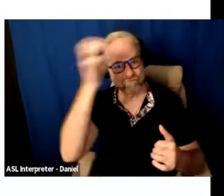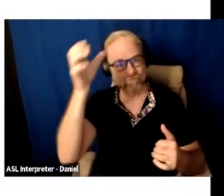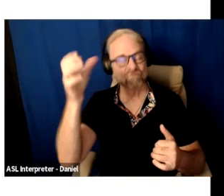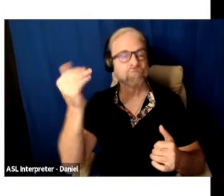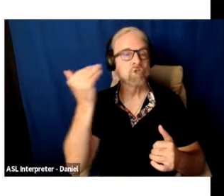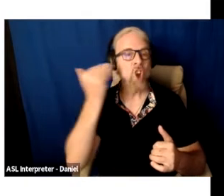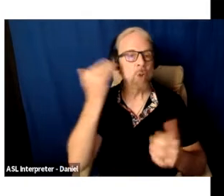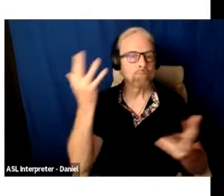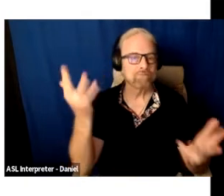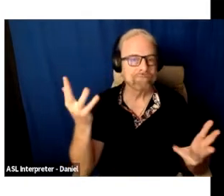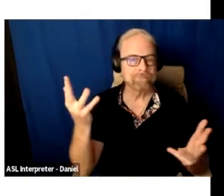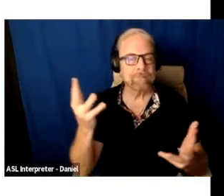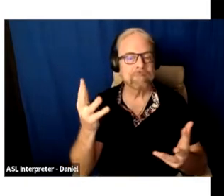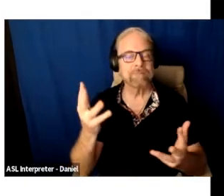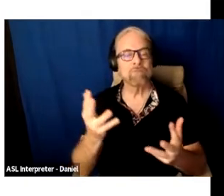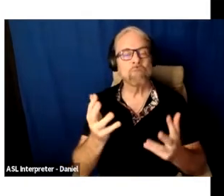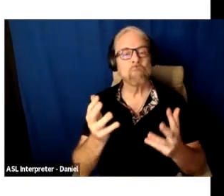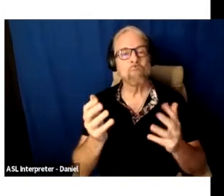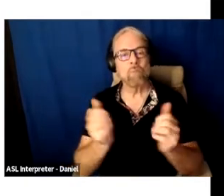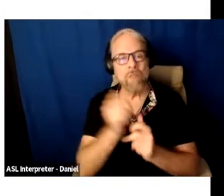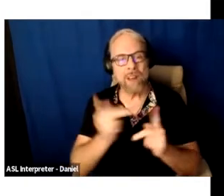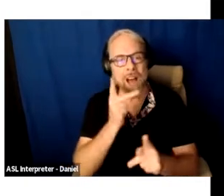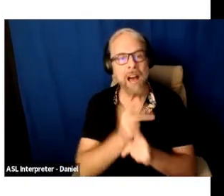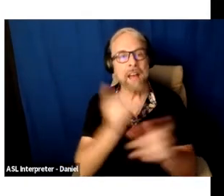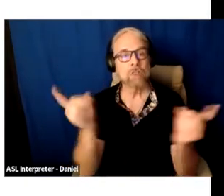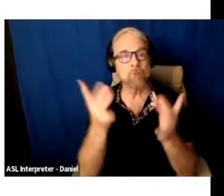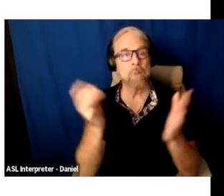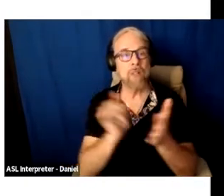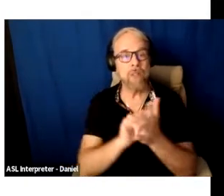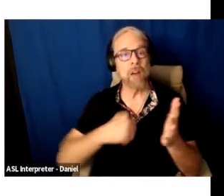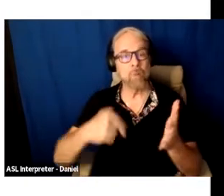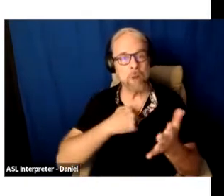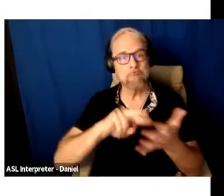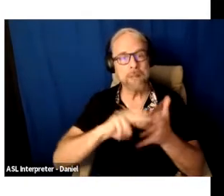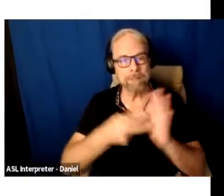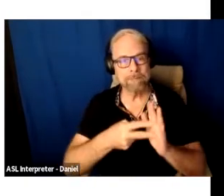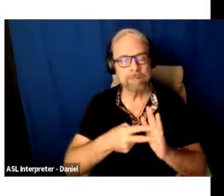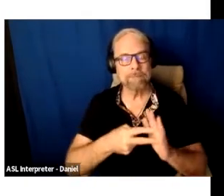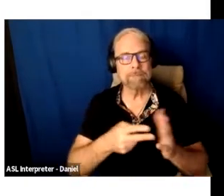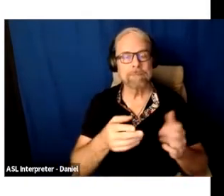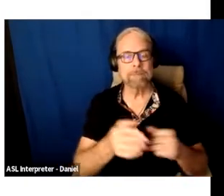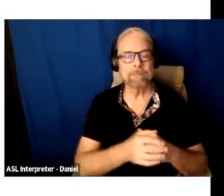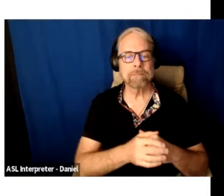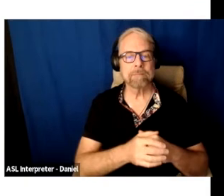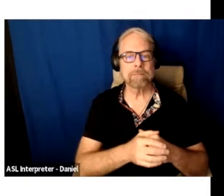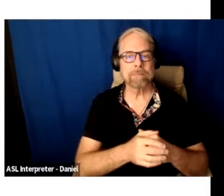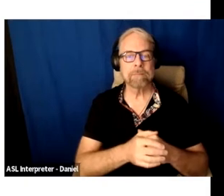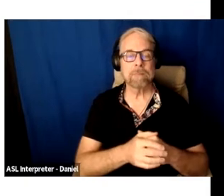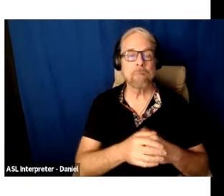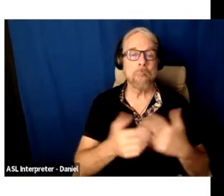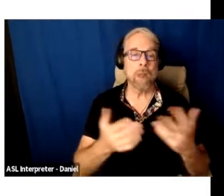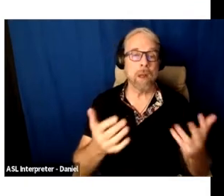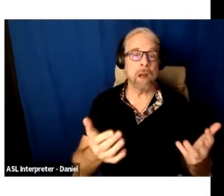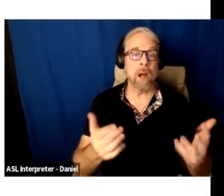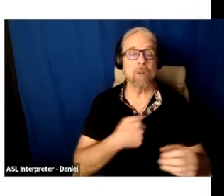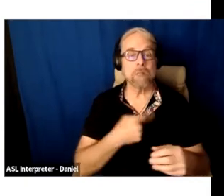in the kind of trauma that we mean. And I'm gonna say that